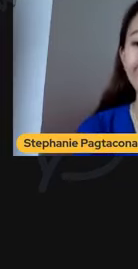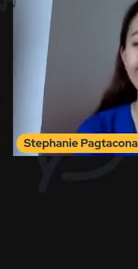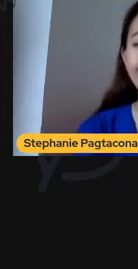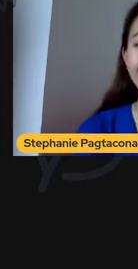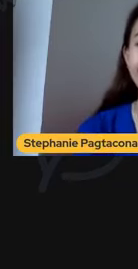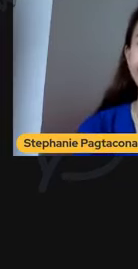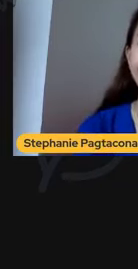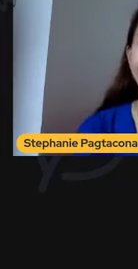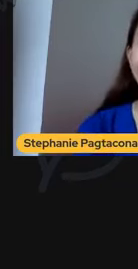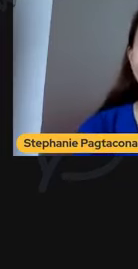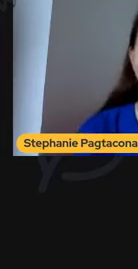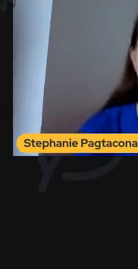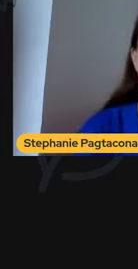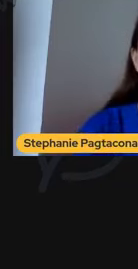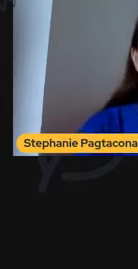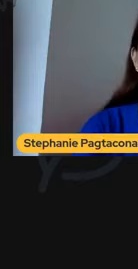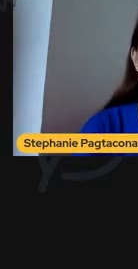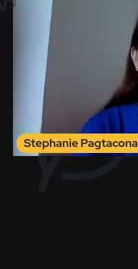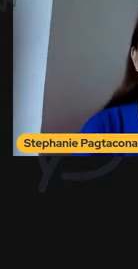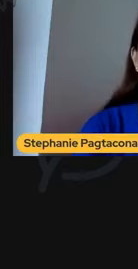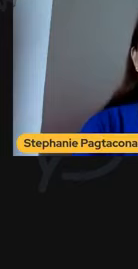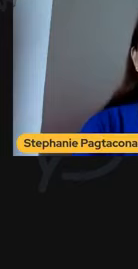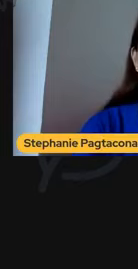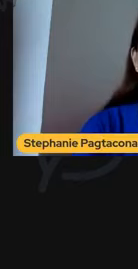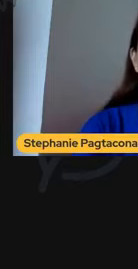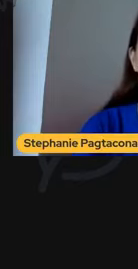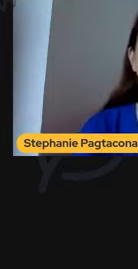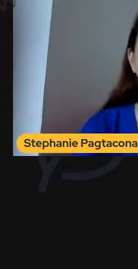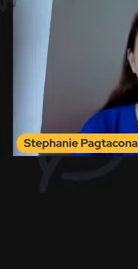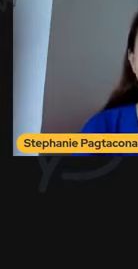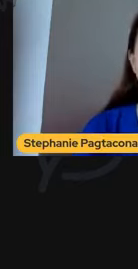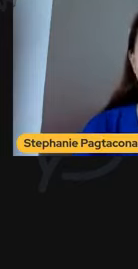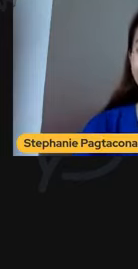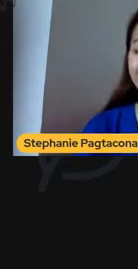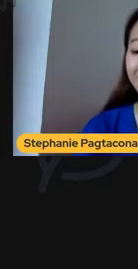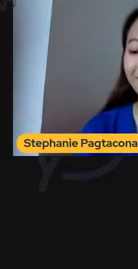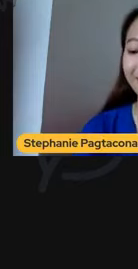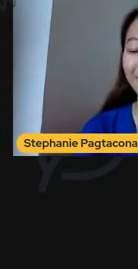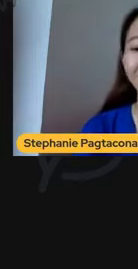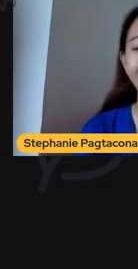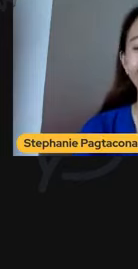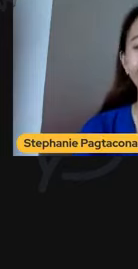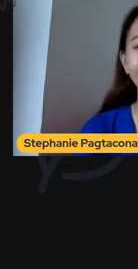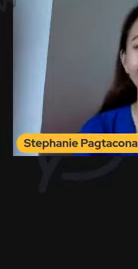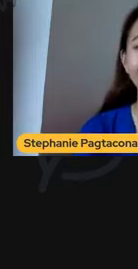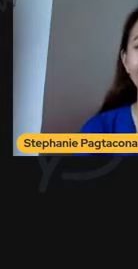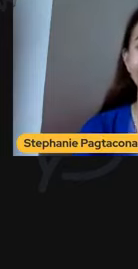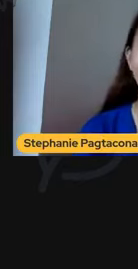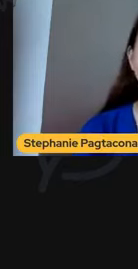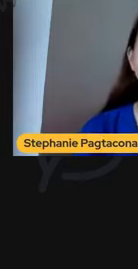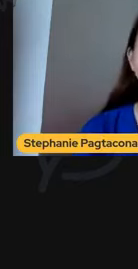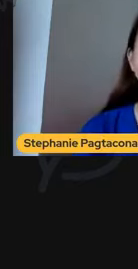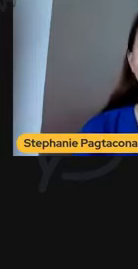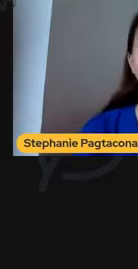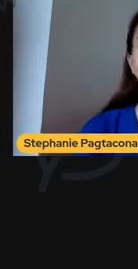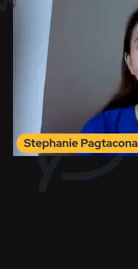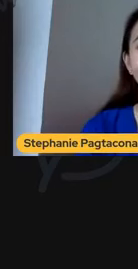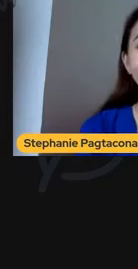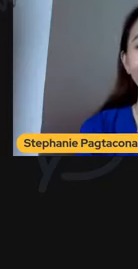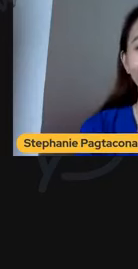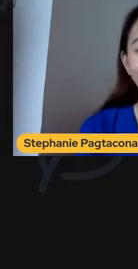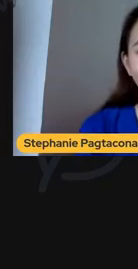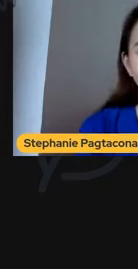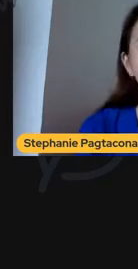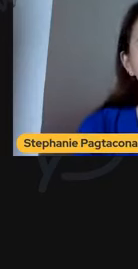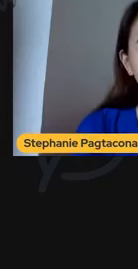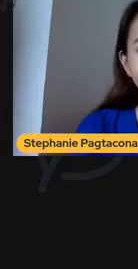help. Wow, what a wonderful platform by Hands in Inclusion. It was founded last March 8,